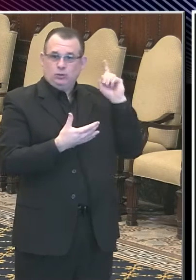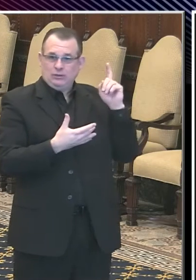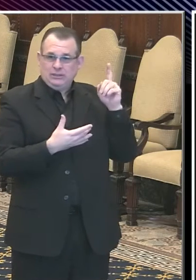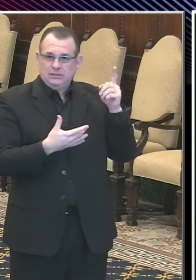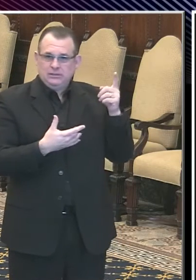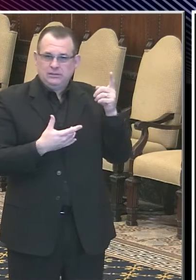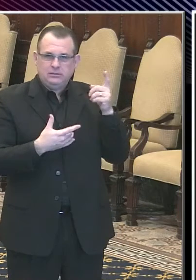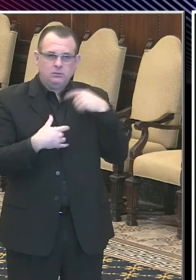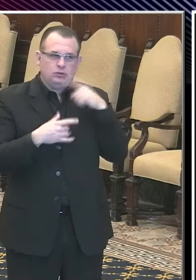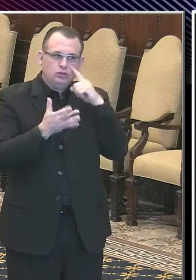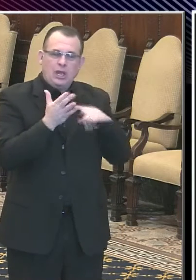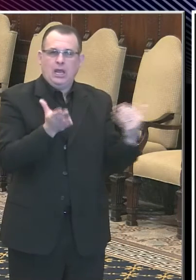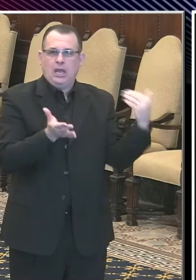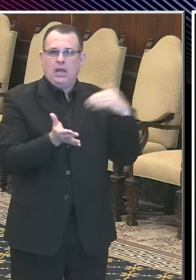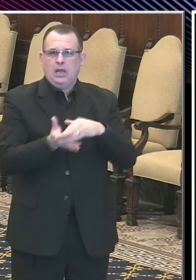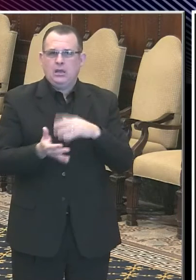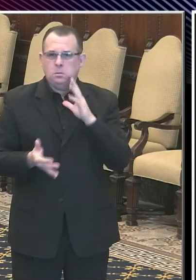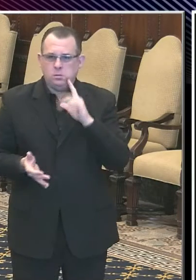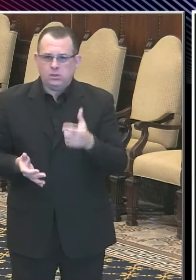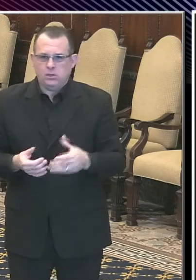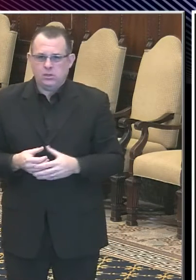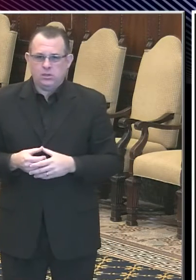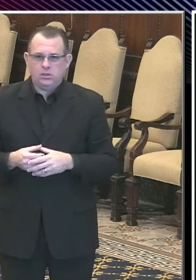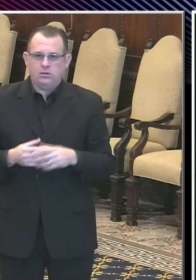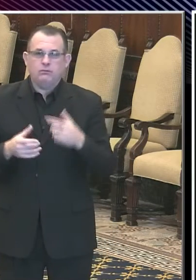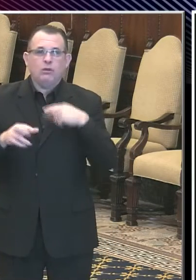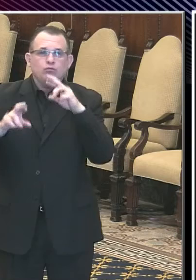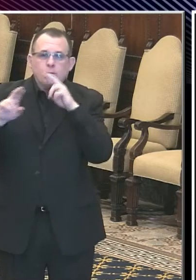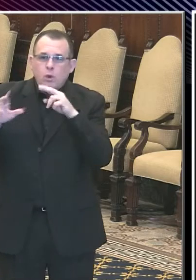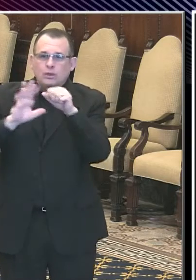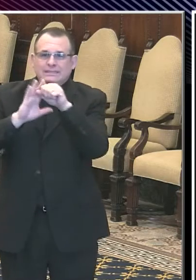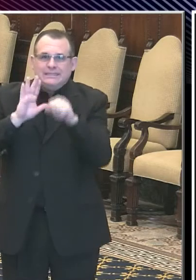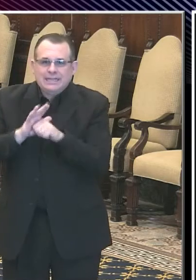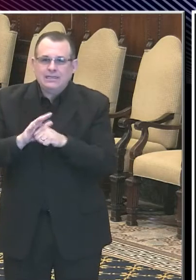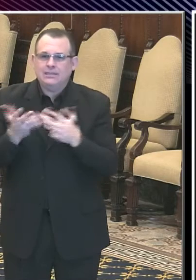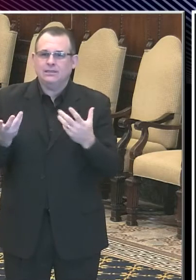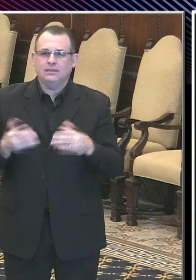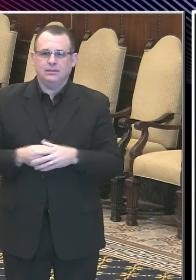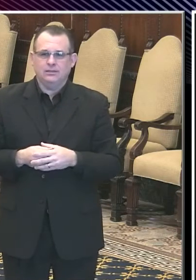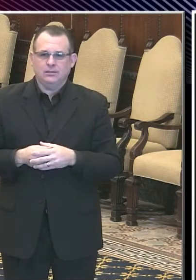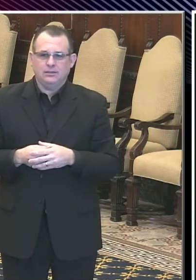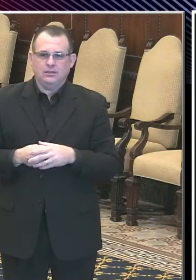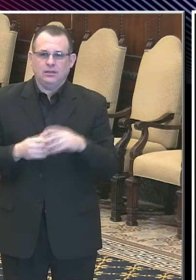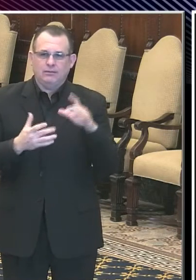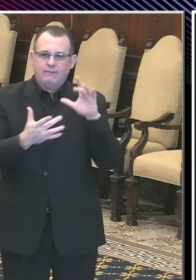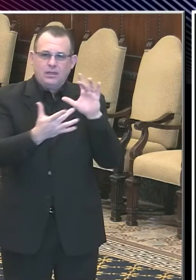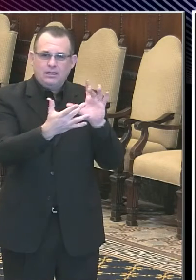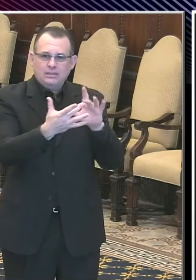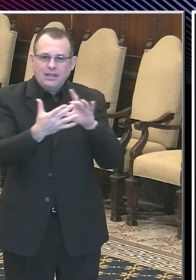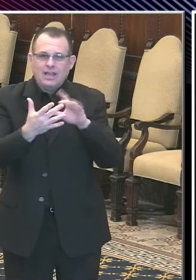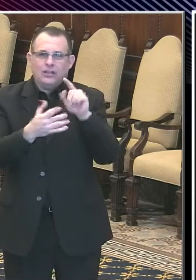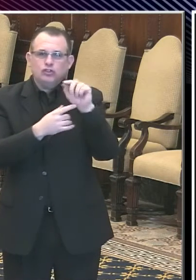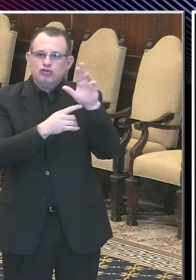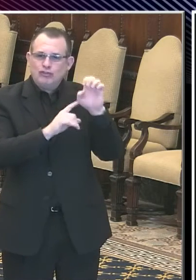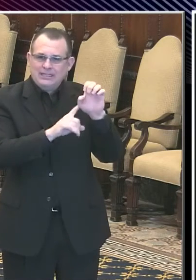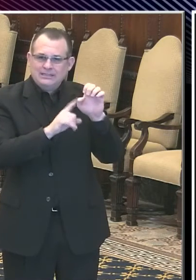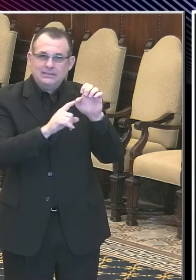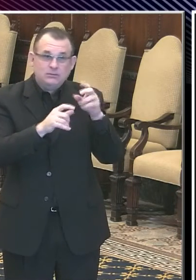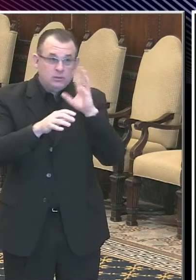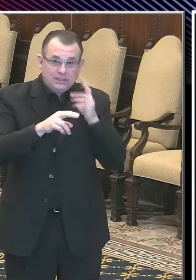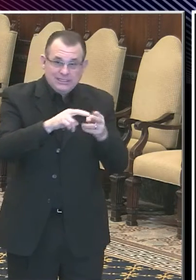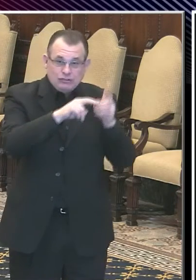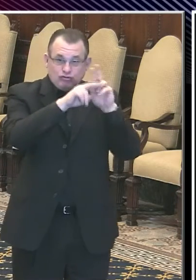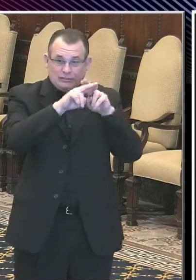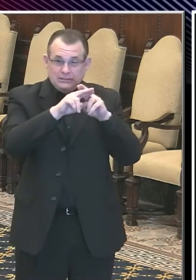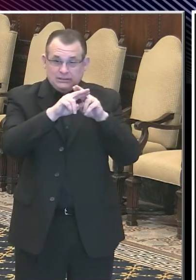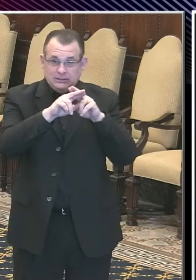but we're seeing, reports of states trying to beef up their contact tracing, and I know Pennsylvania has its own effort. Can you